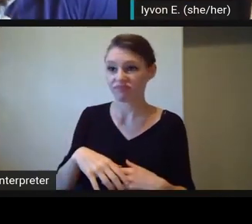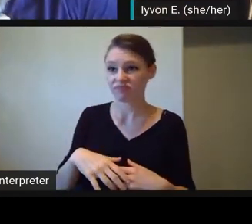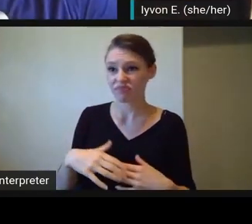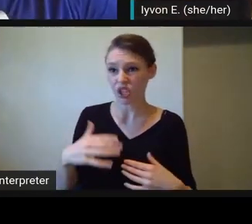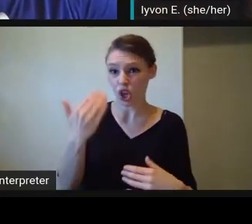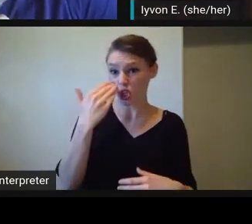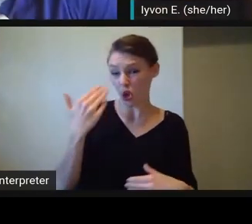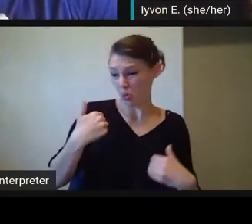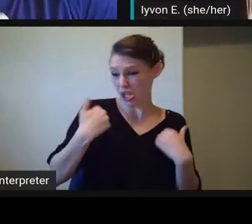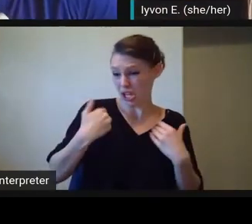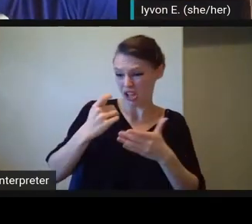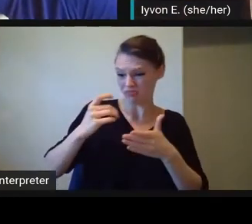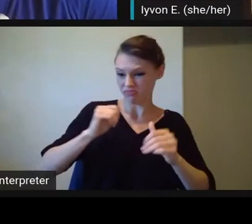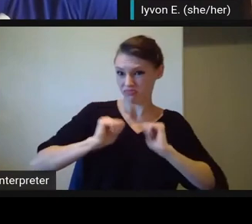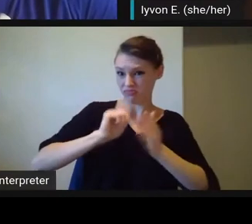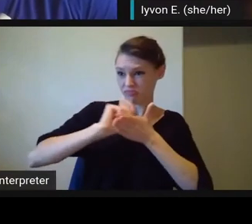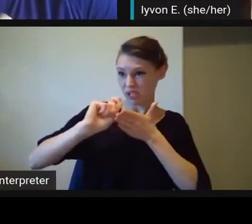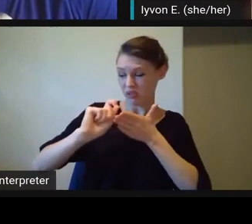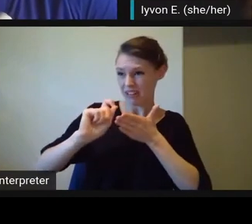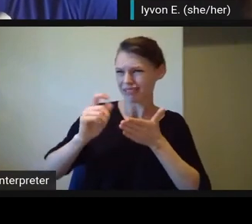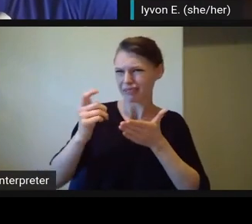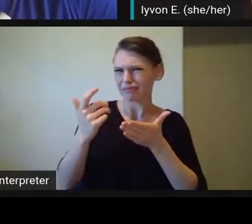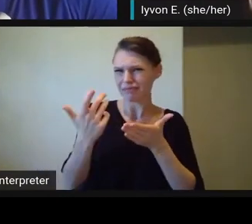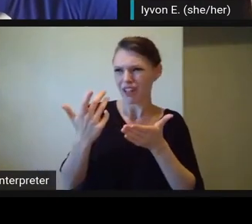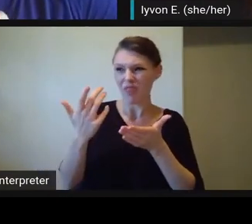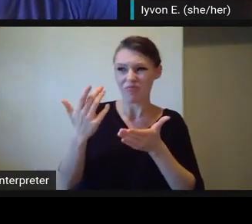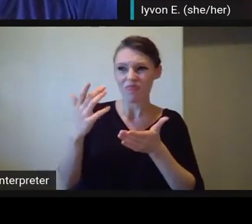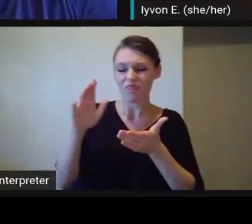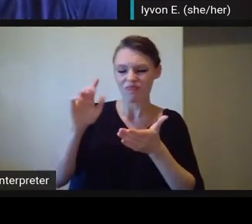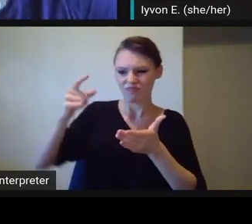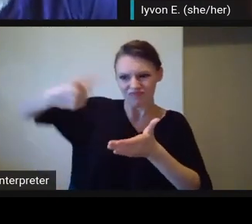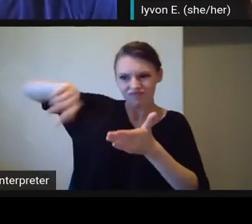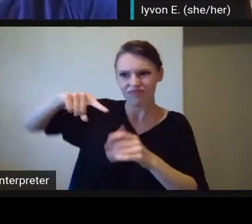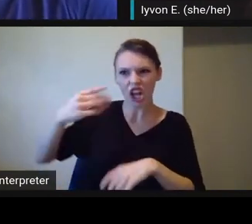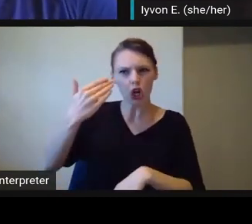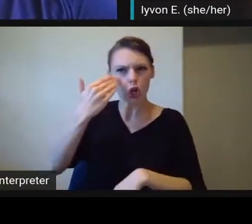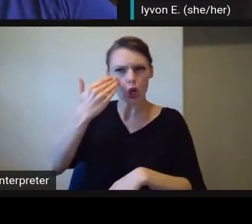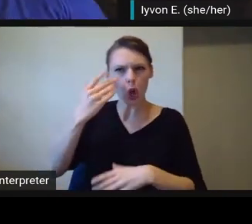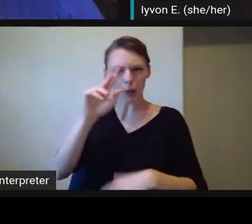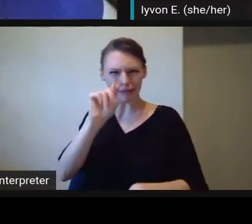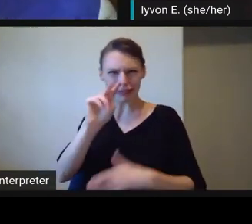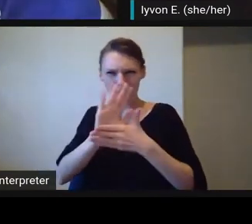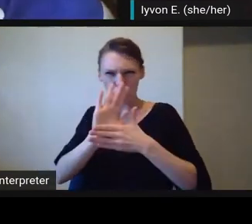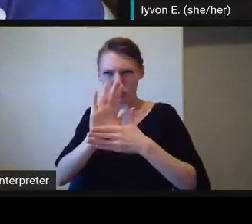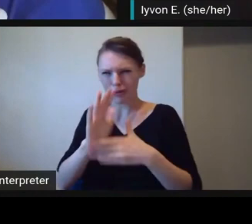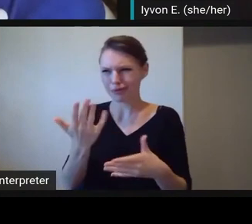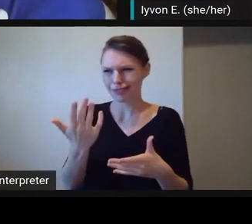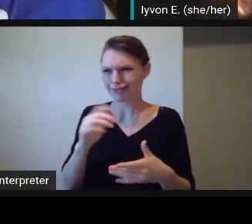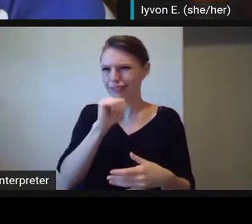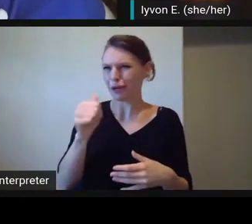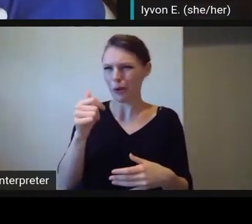than something, I'm not gonna like reference Chekhov. I don't care. I don't care for Arthur Miller. I don't